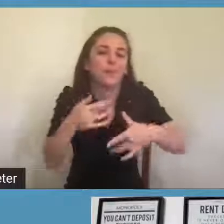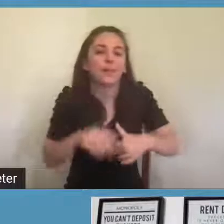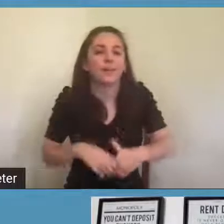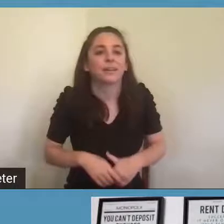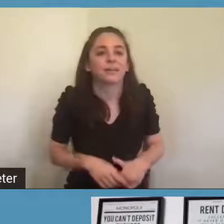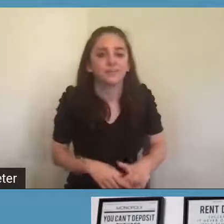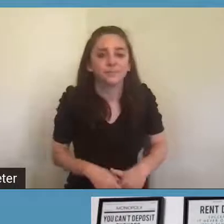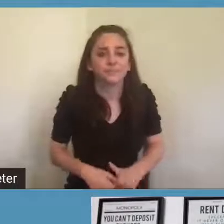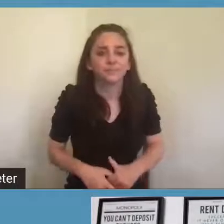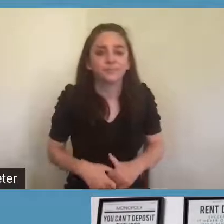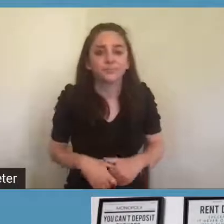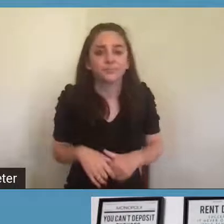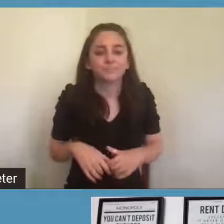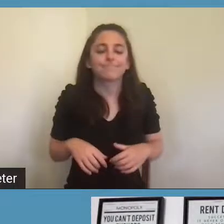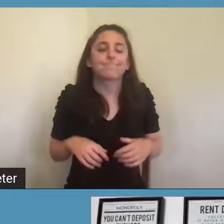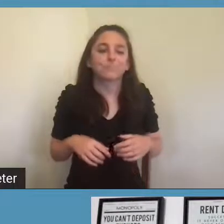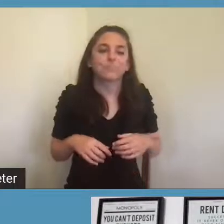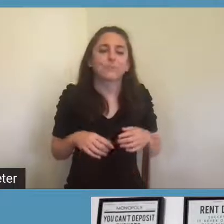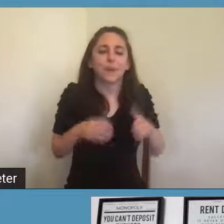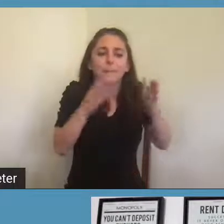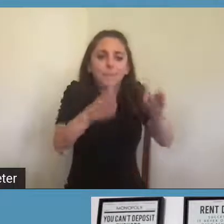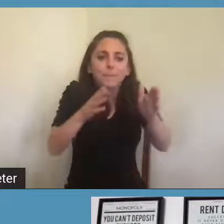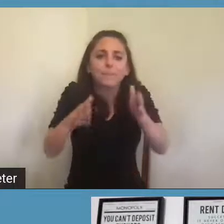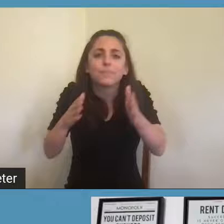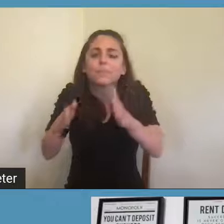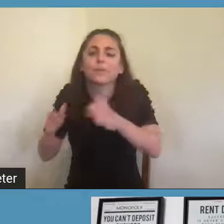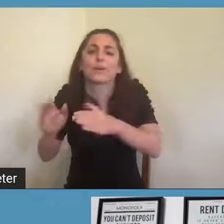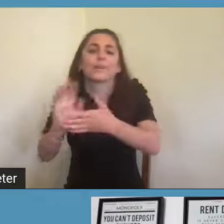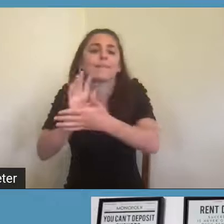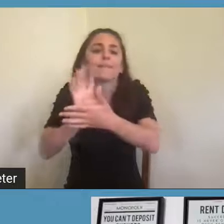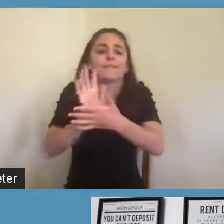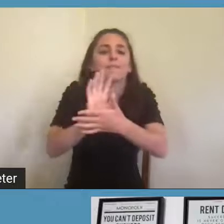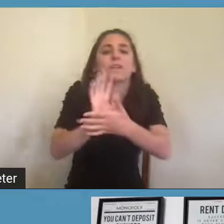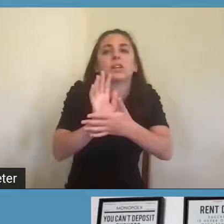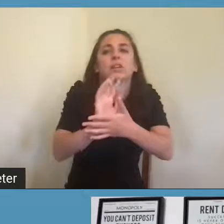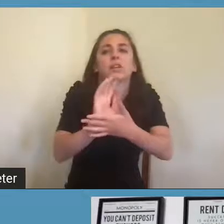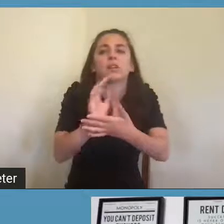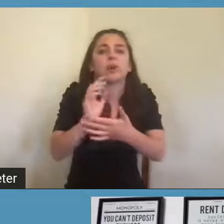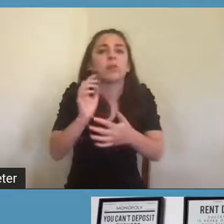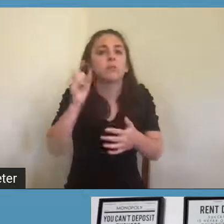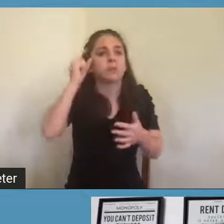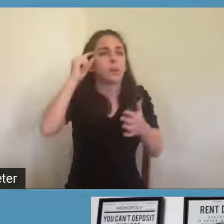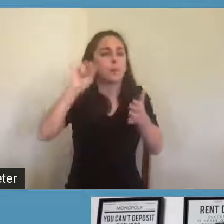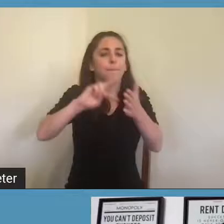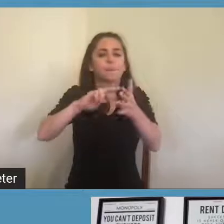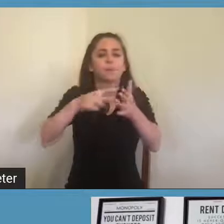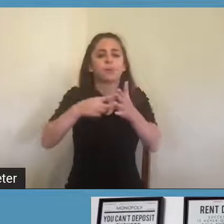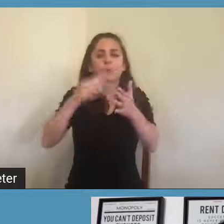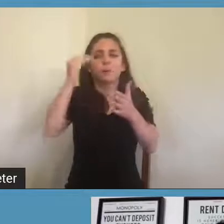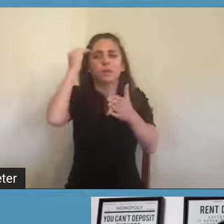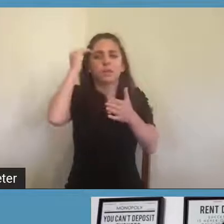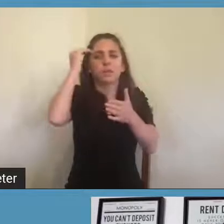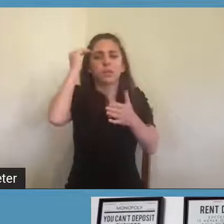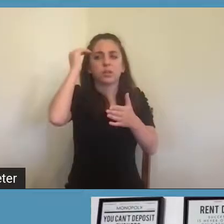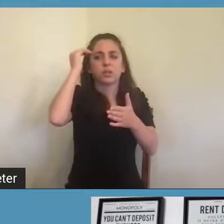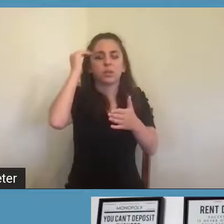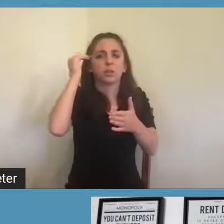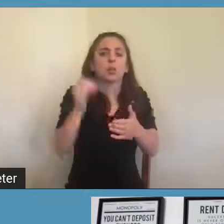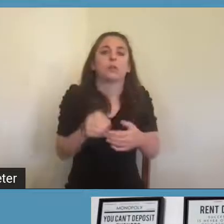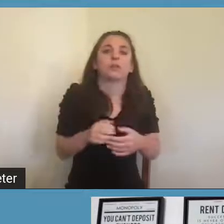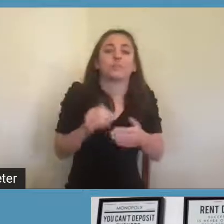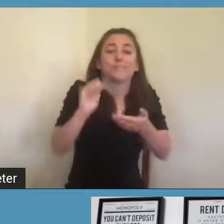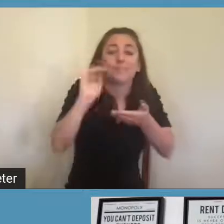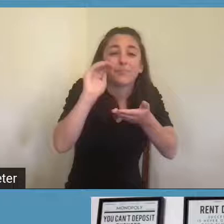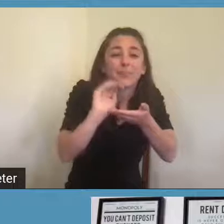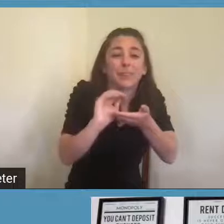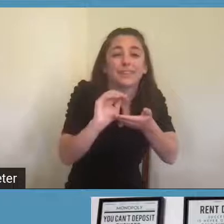that already you are planning for this video with this intent in mind, knowing, well, then, okay, we need to create a less than 60-second version because